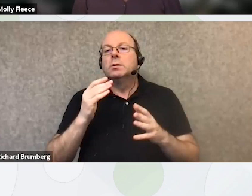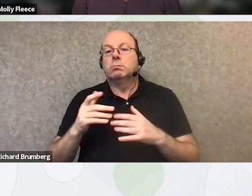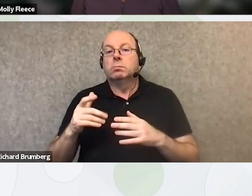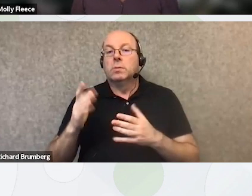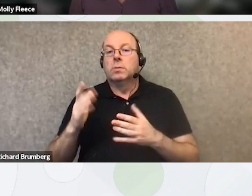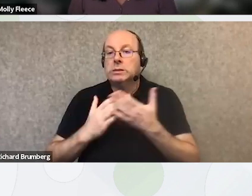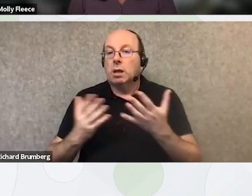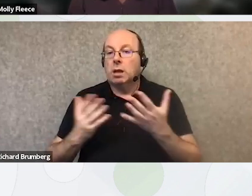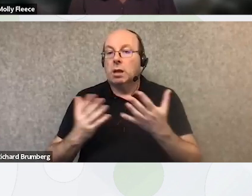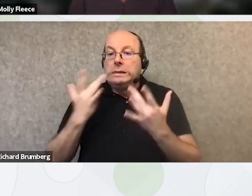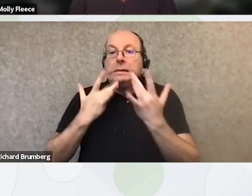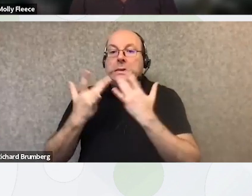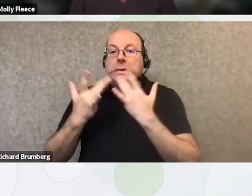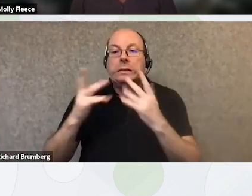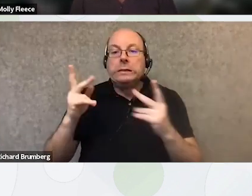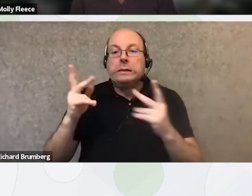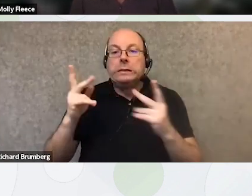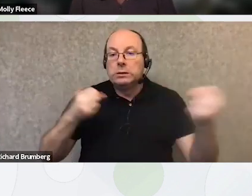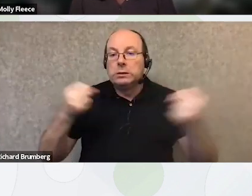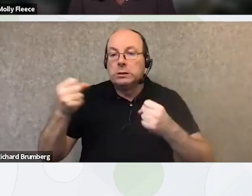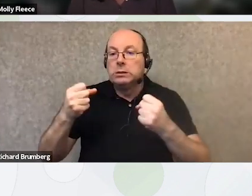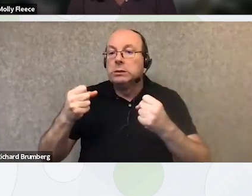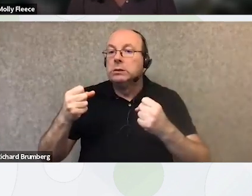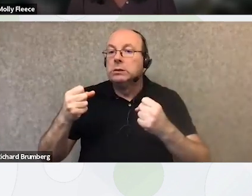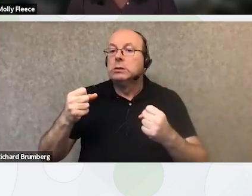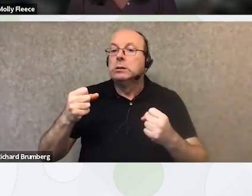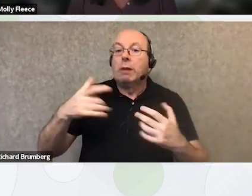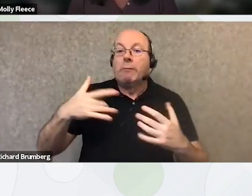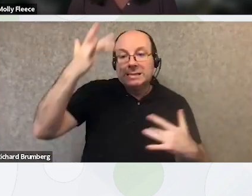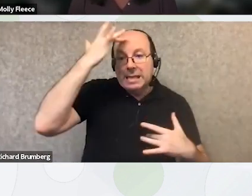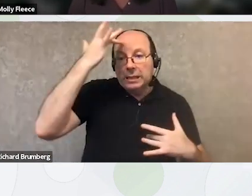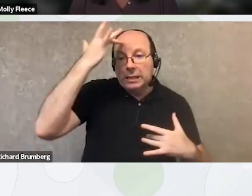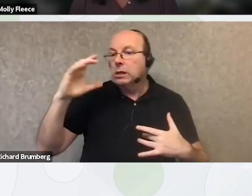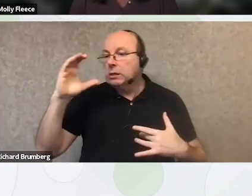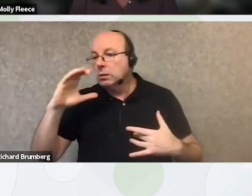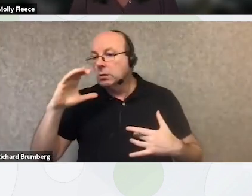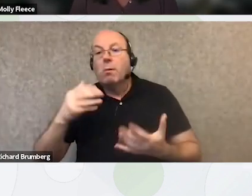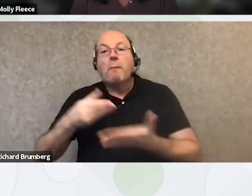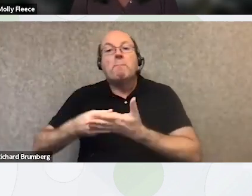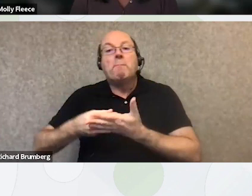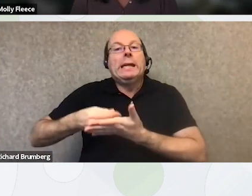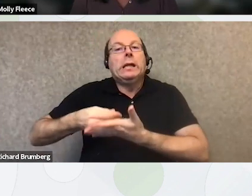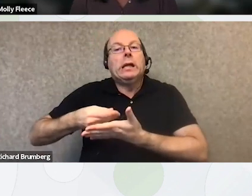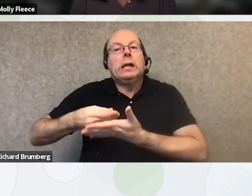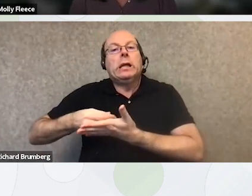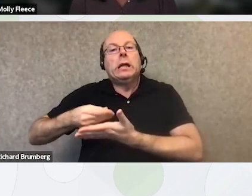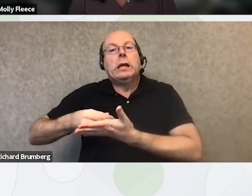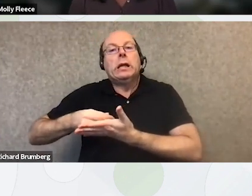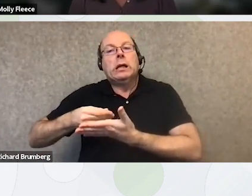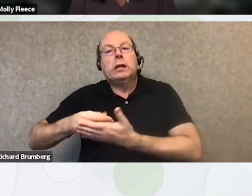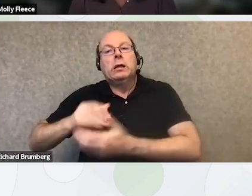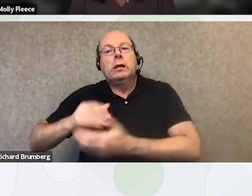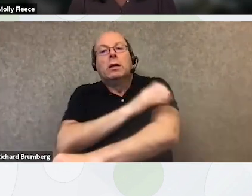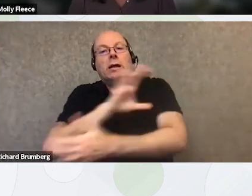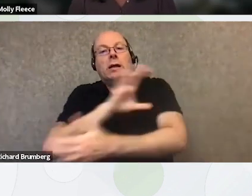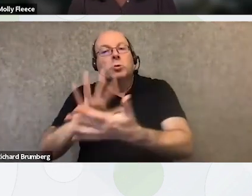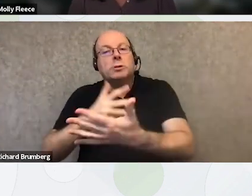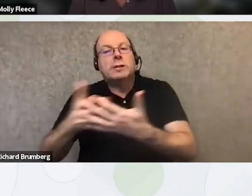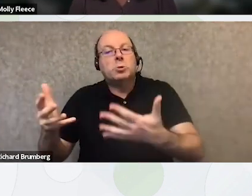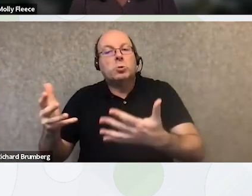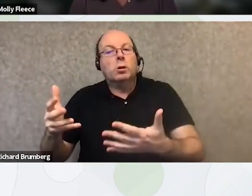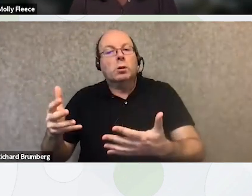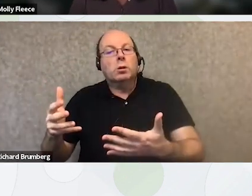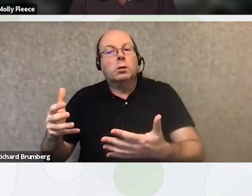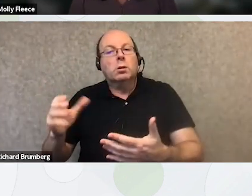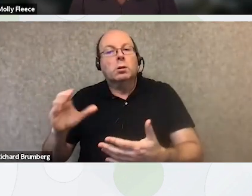challenges of staffing. It's difficult to find sick relief. There are financial considerations, clinical schedules that make not coming to